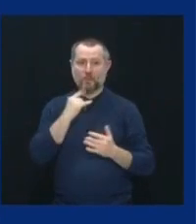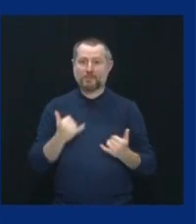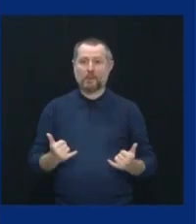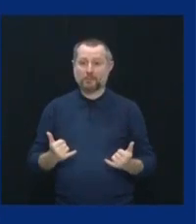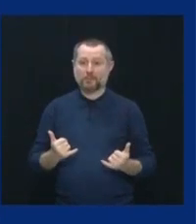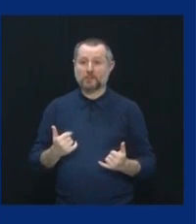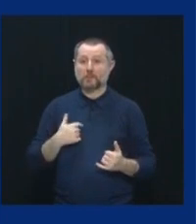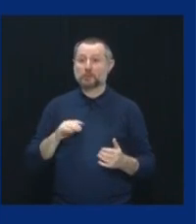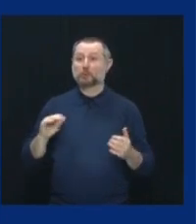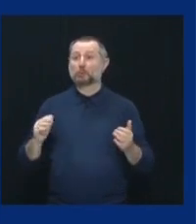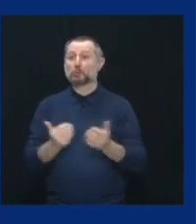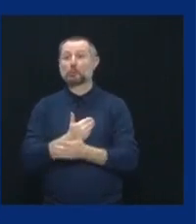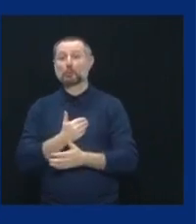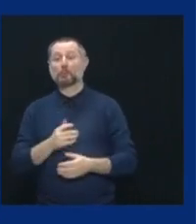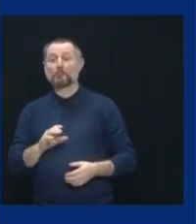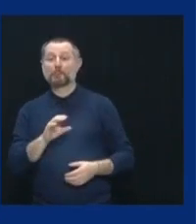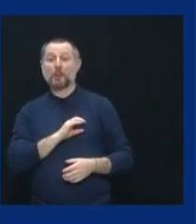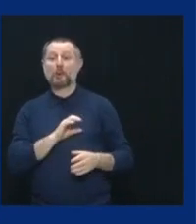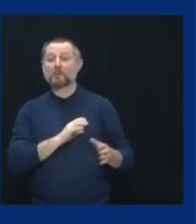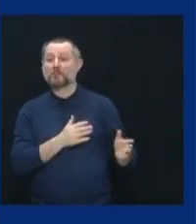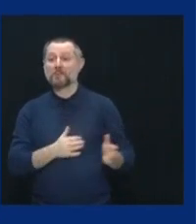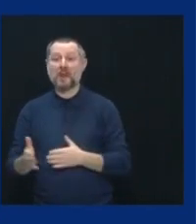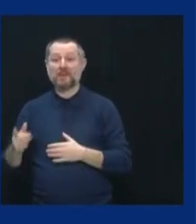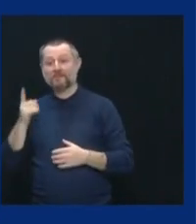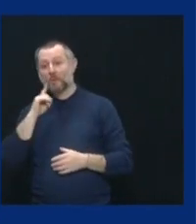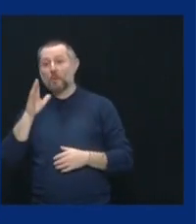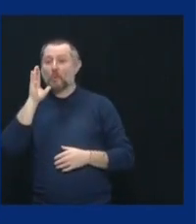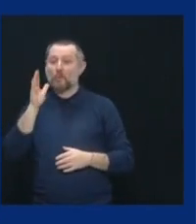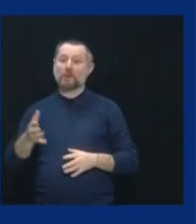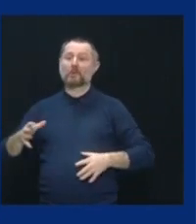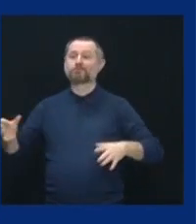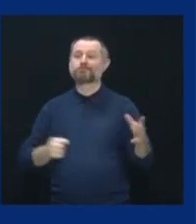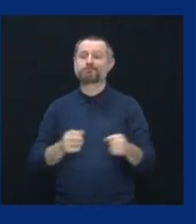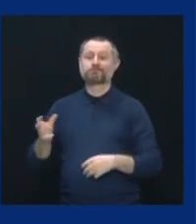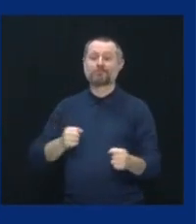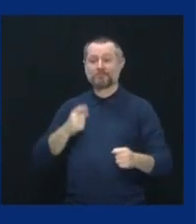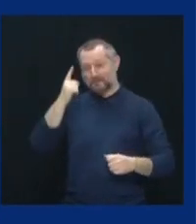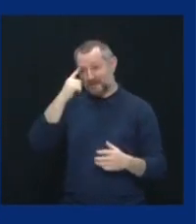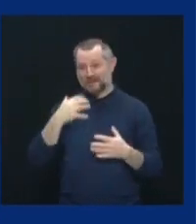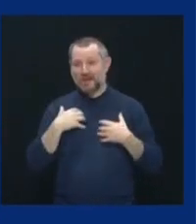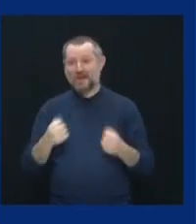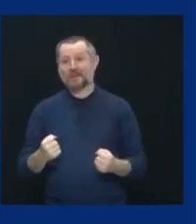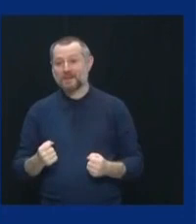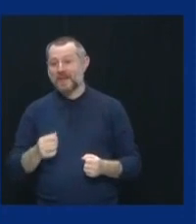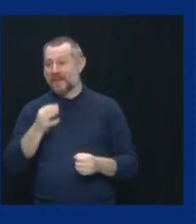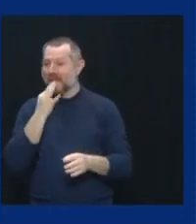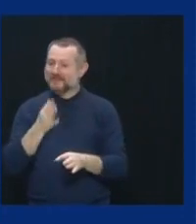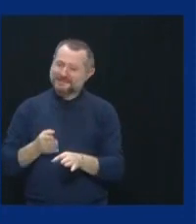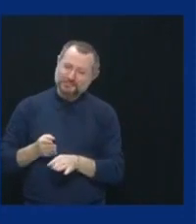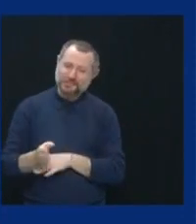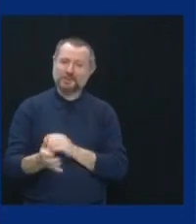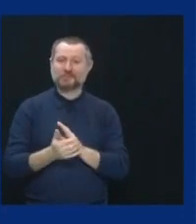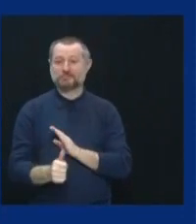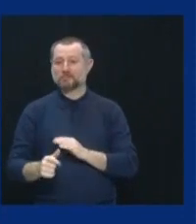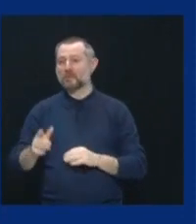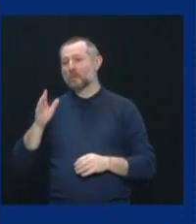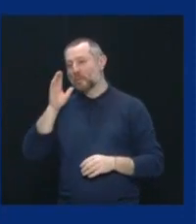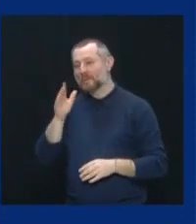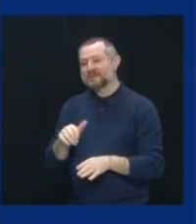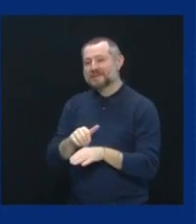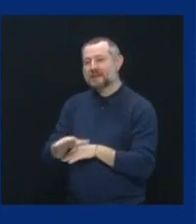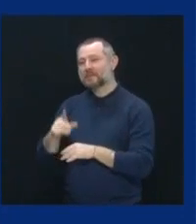public safety plan and they say, look, we're going to have mental health experts and they're going to deploy to mental